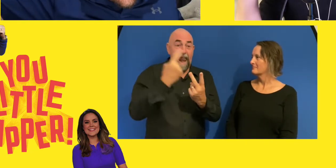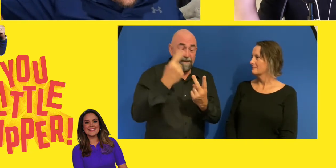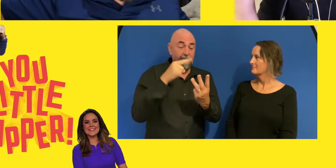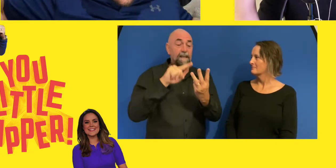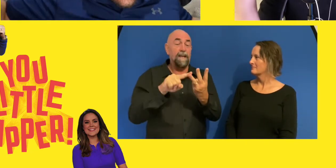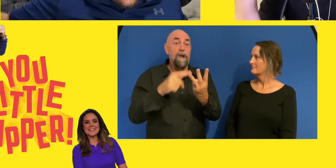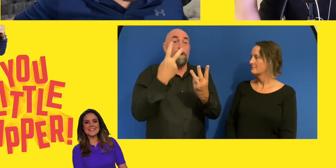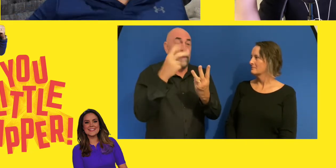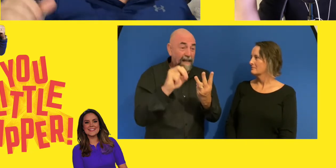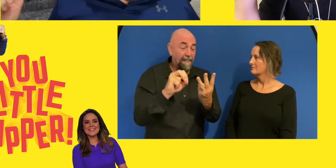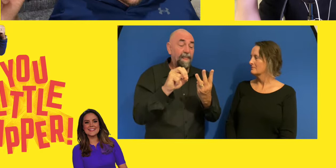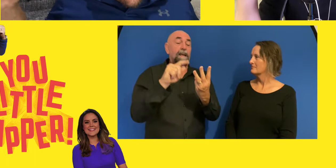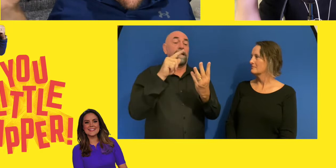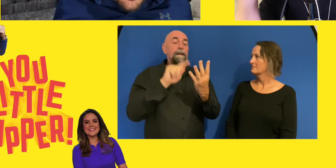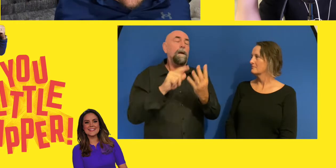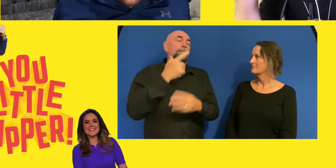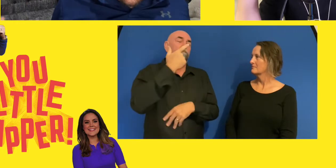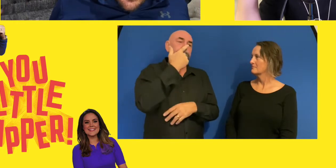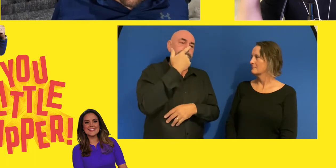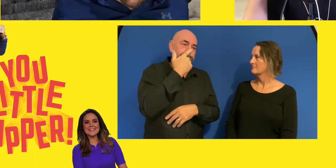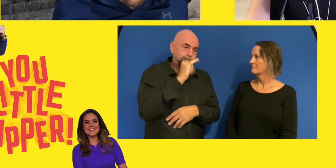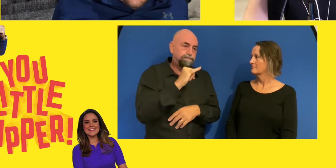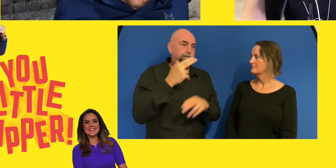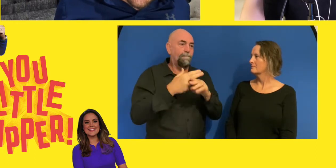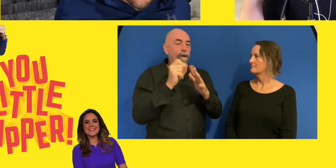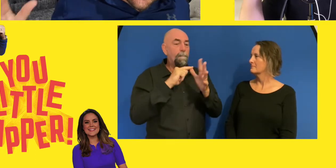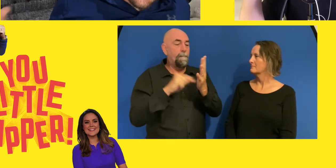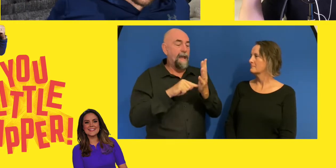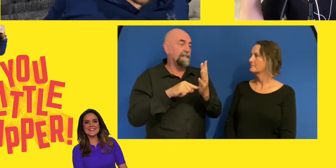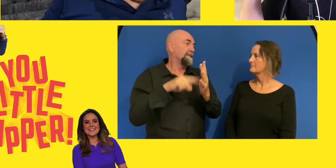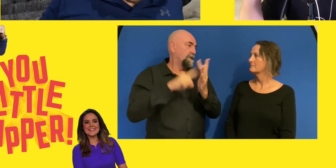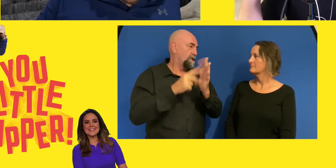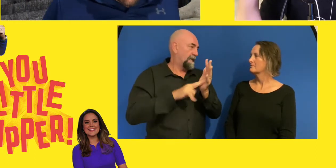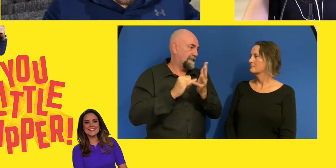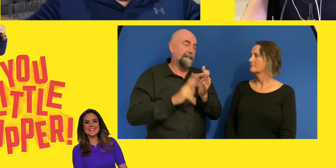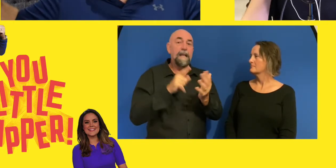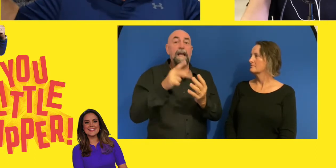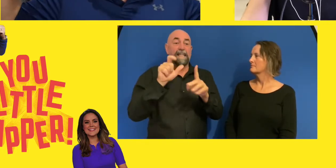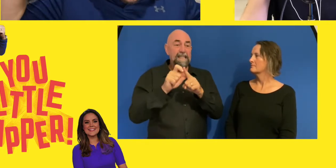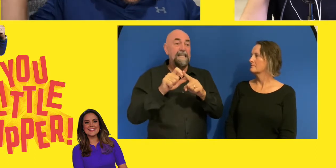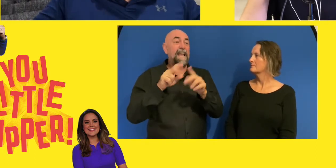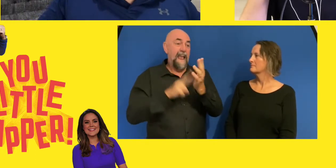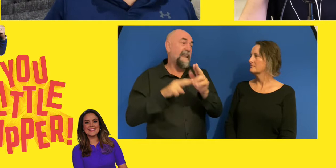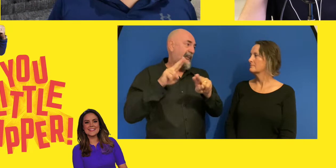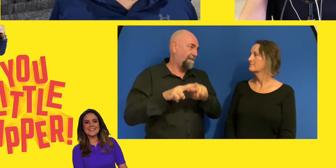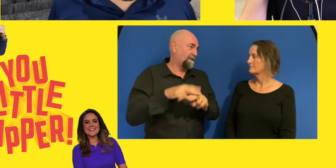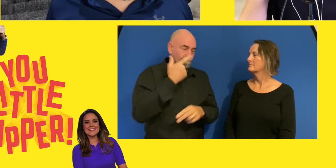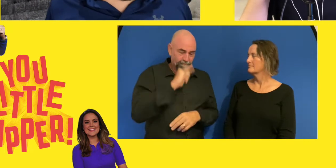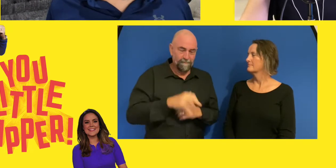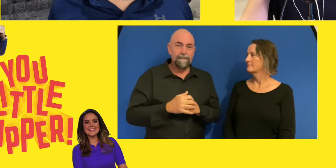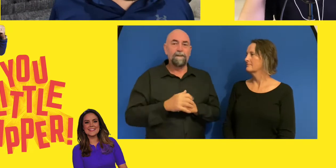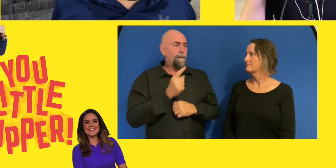got 20th, and unfortunately a tough run for Pat Jensen with the DNF. What about yours? What's the best of the rest,